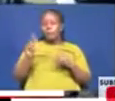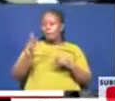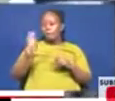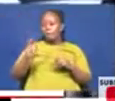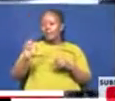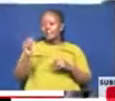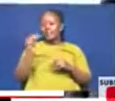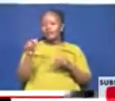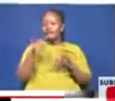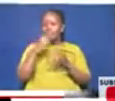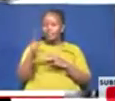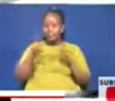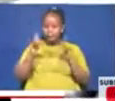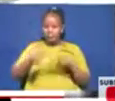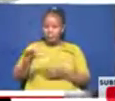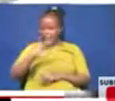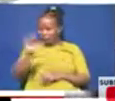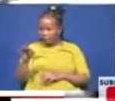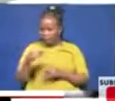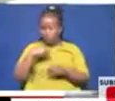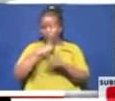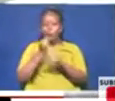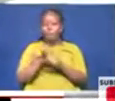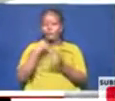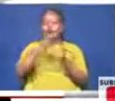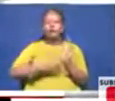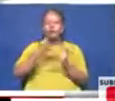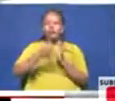that you return them to the manufacturer. Hibak Said for Prime Edition.